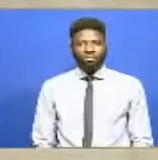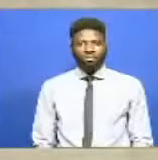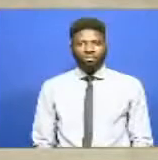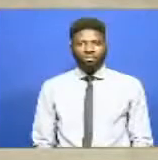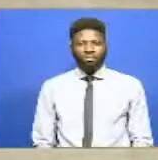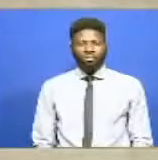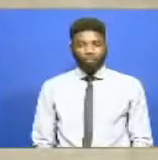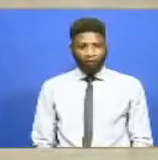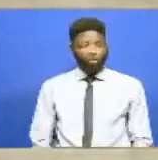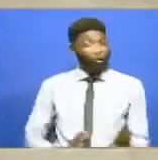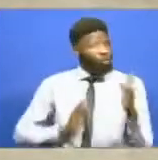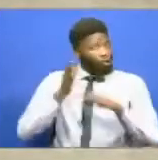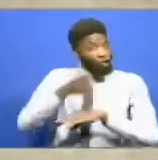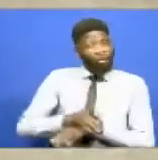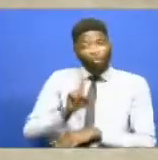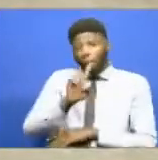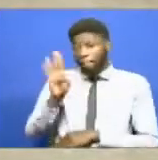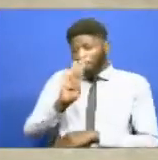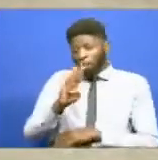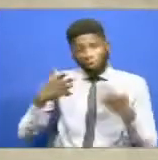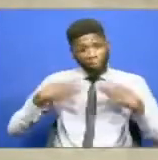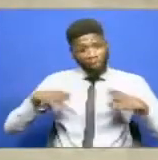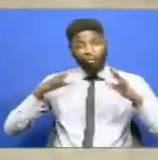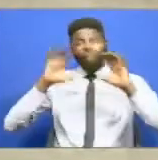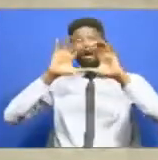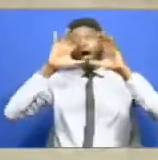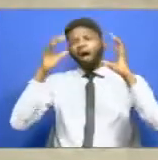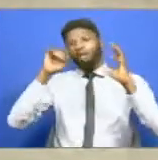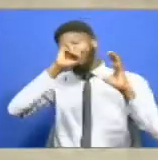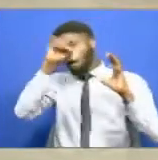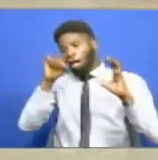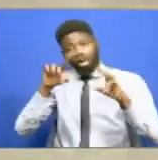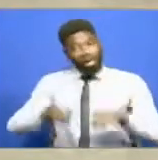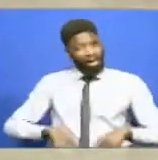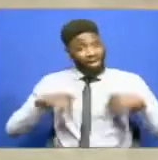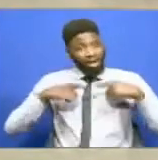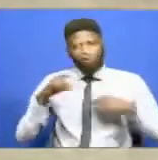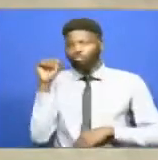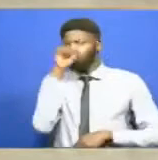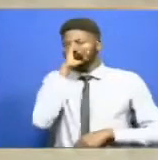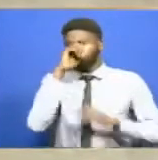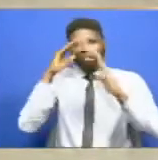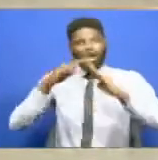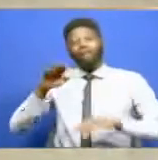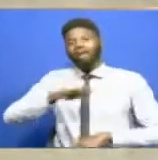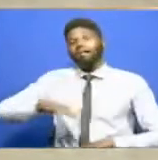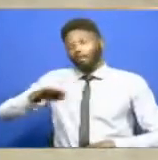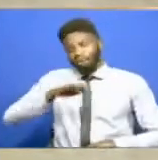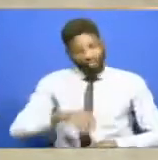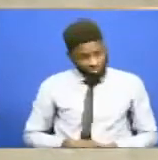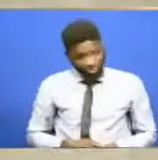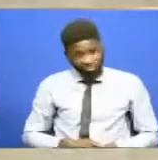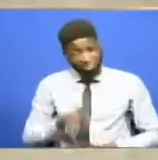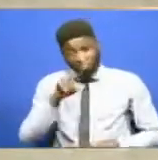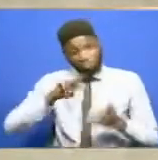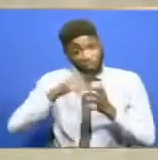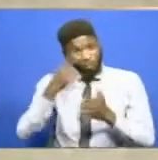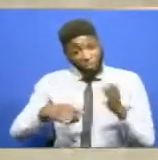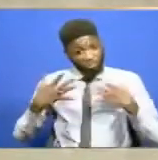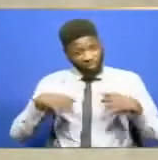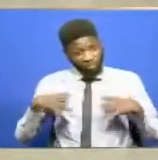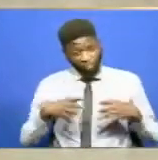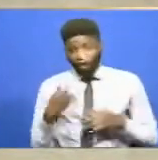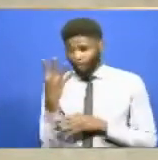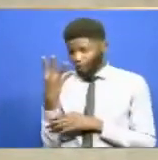1 billion people around the world live in informal settlements or slum, and this is equivalent to one in every four people in